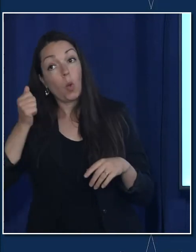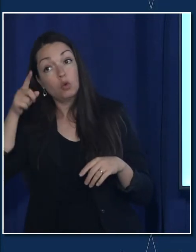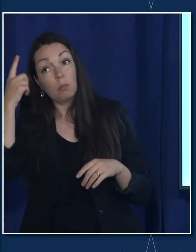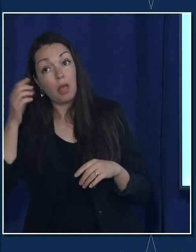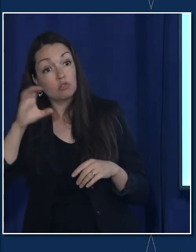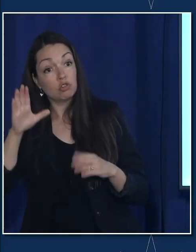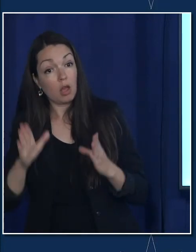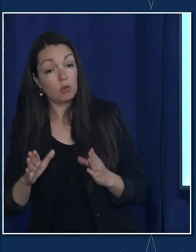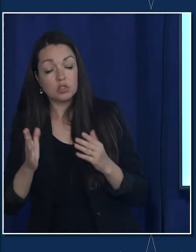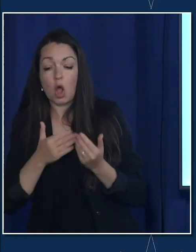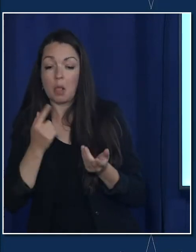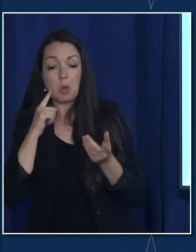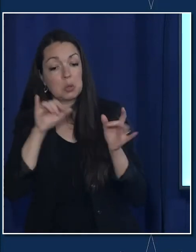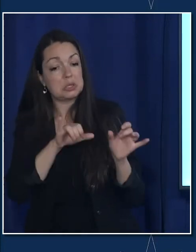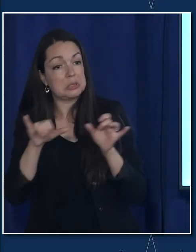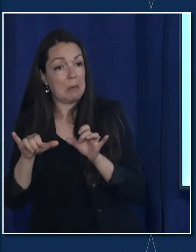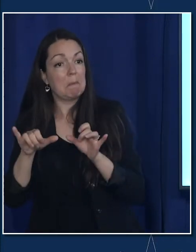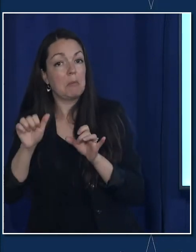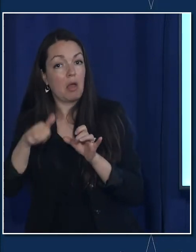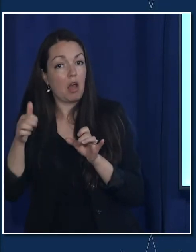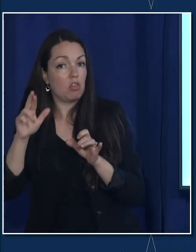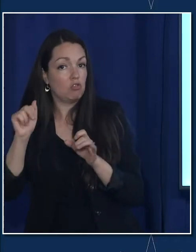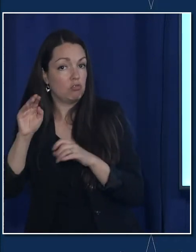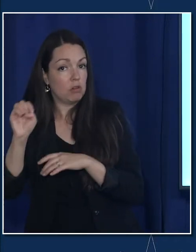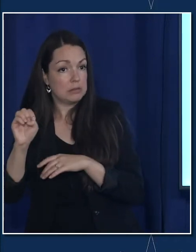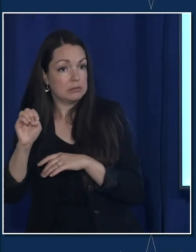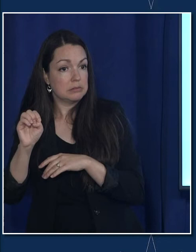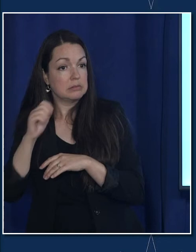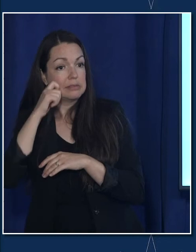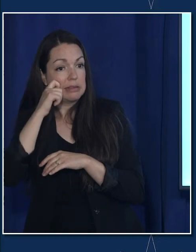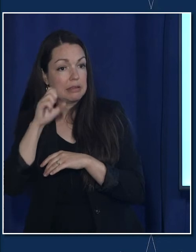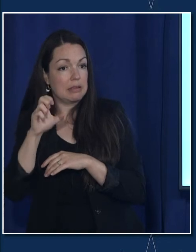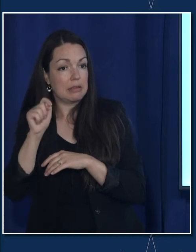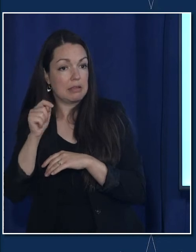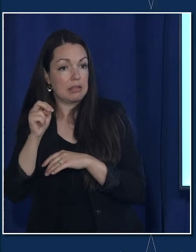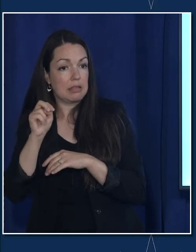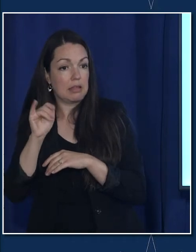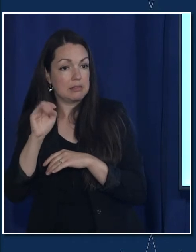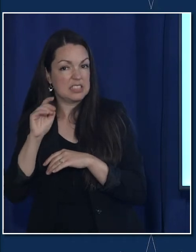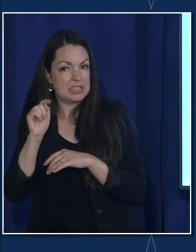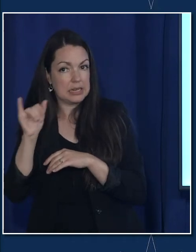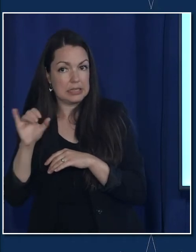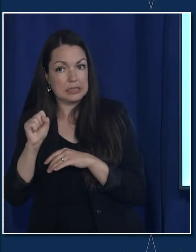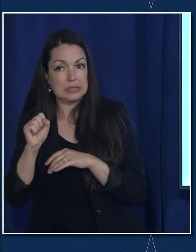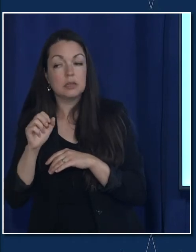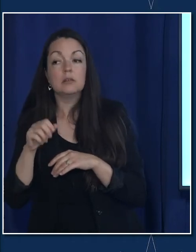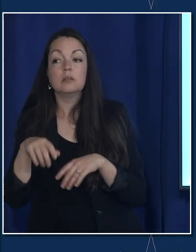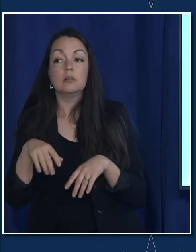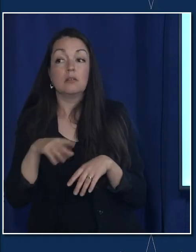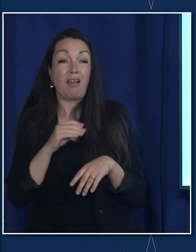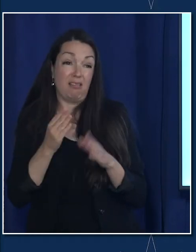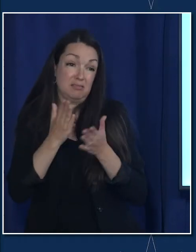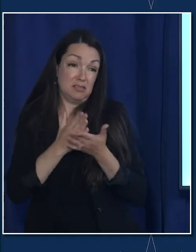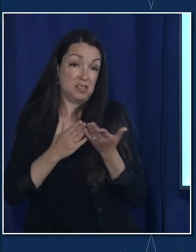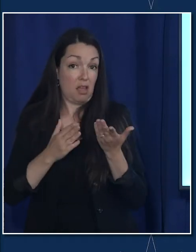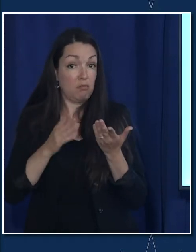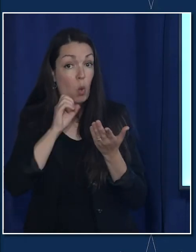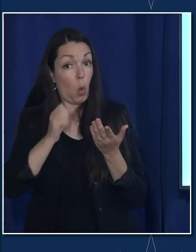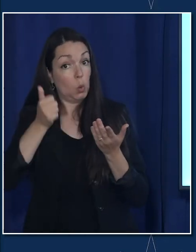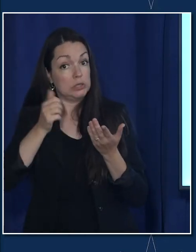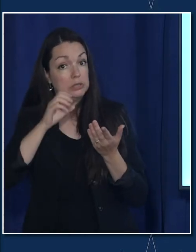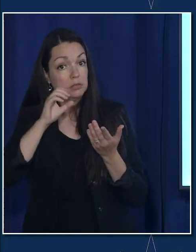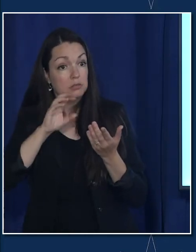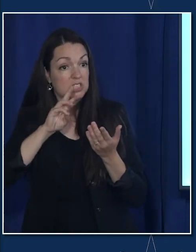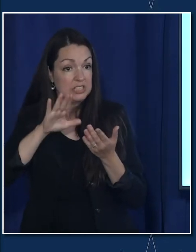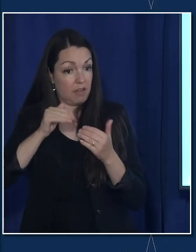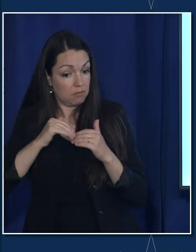are almost as likely as other race ethnicities to have been vaccinated, and actually in the oldest age group, more likely than some other race